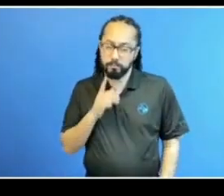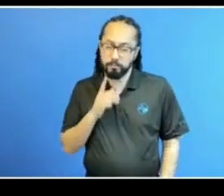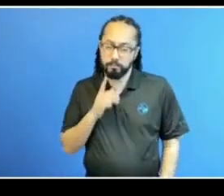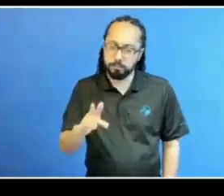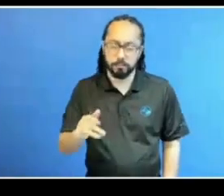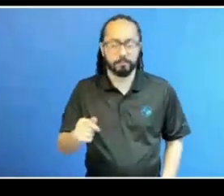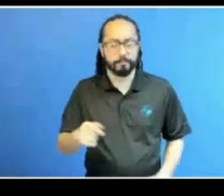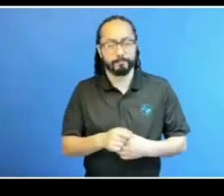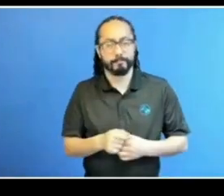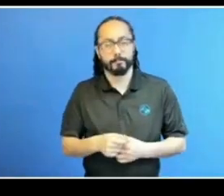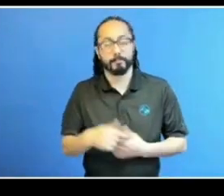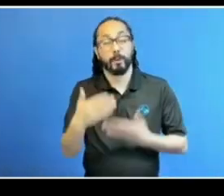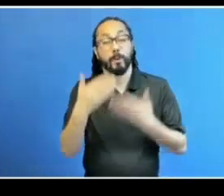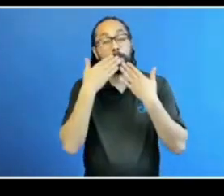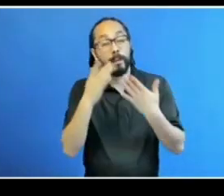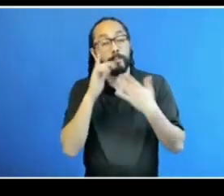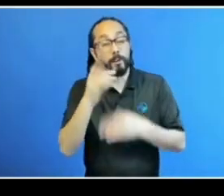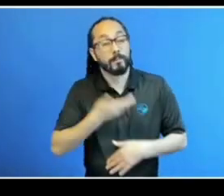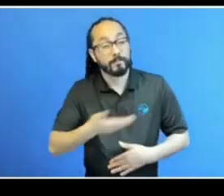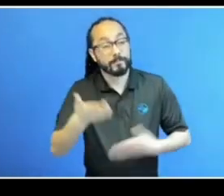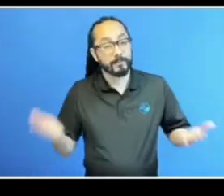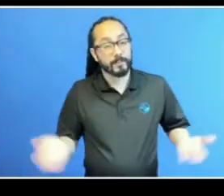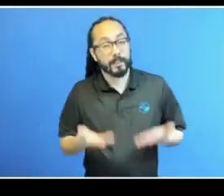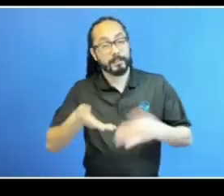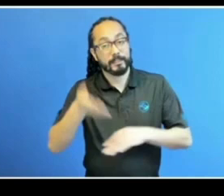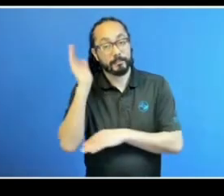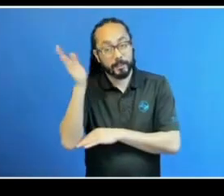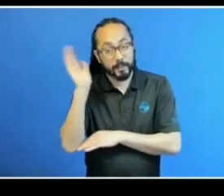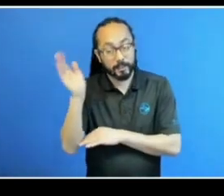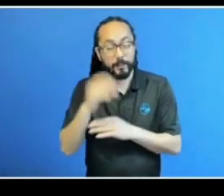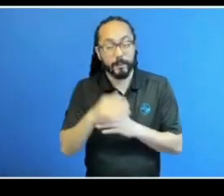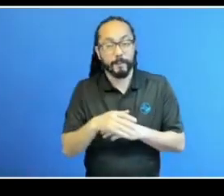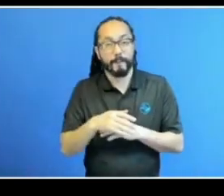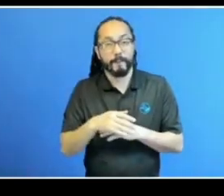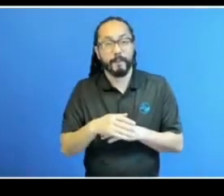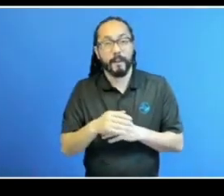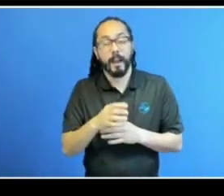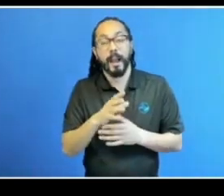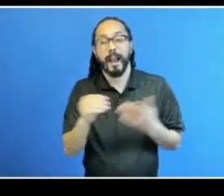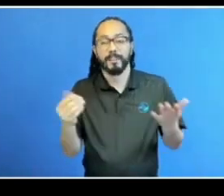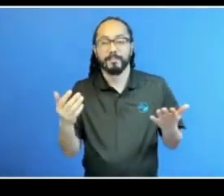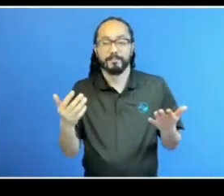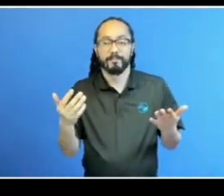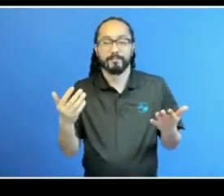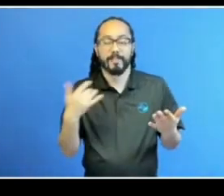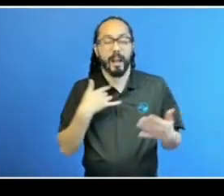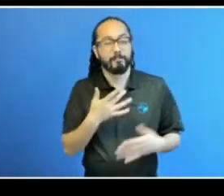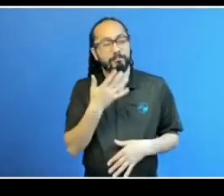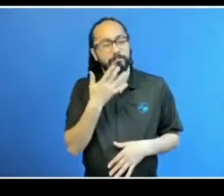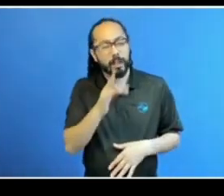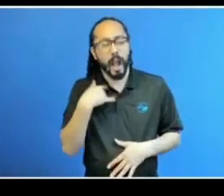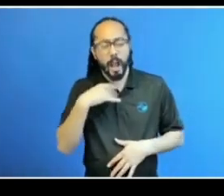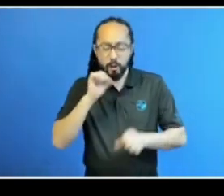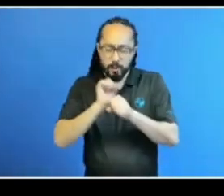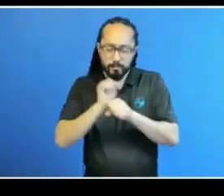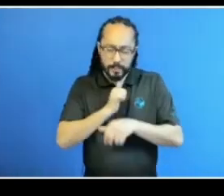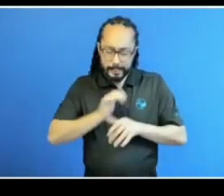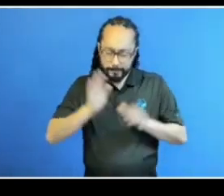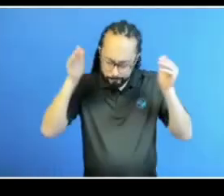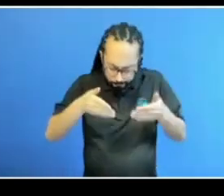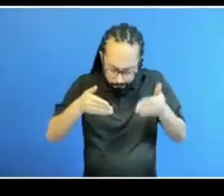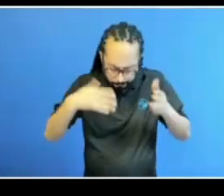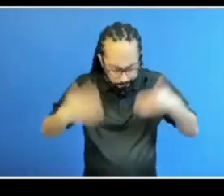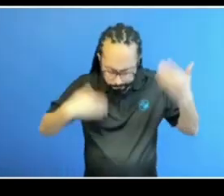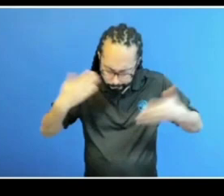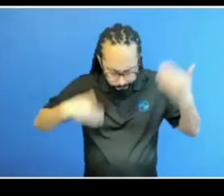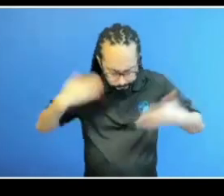Thank you for having me as a speaker. I kind of get to work with my nose down and forget